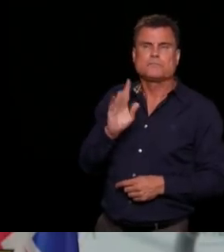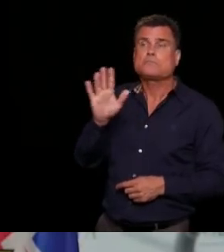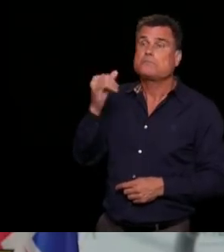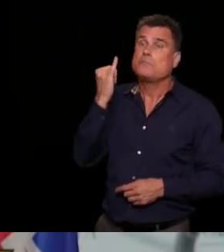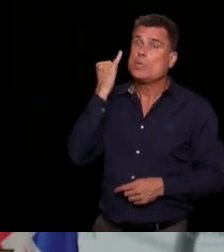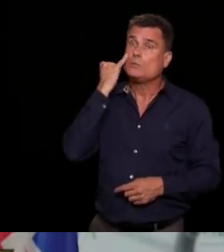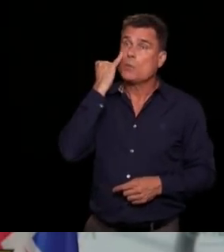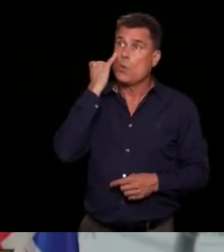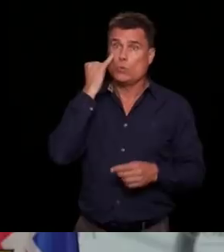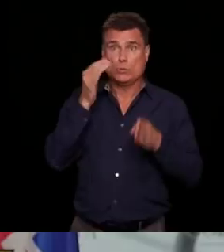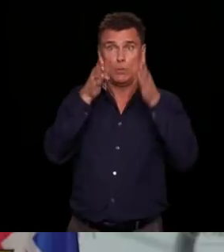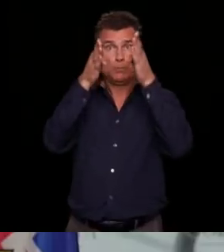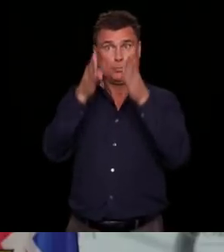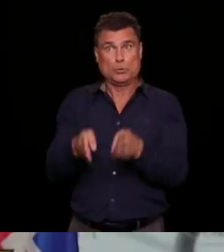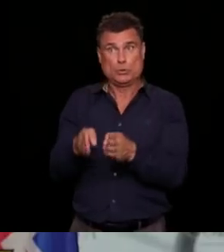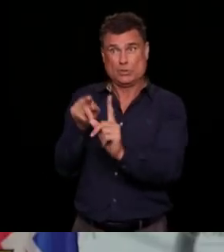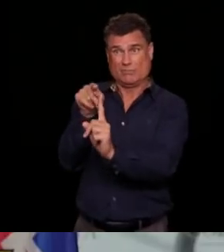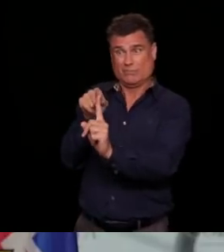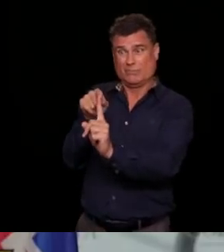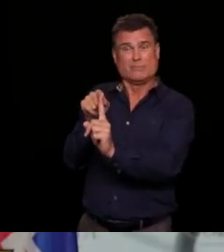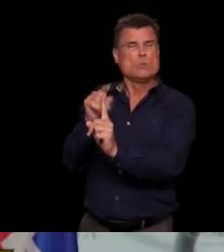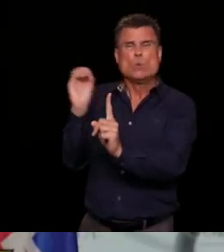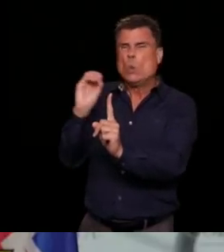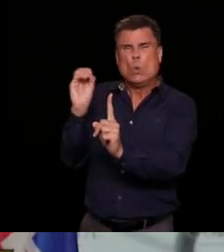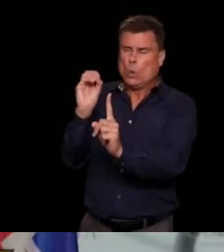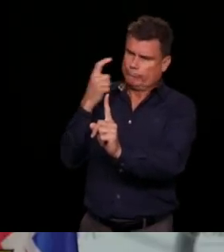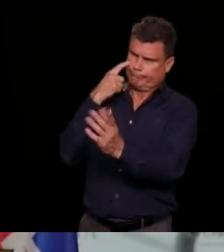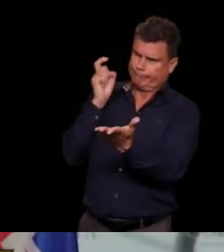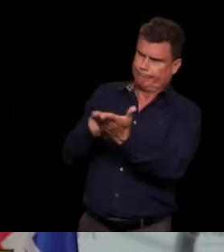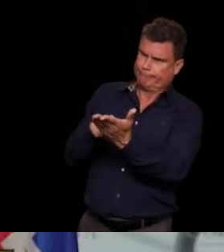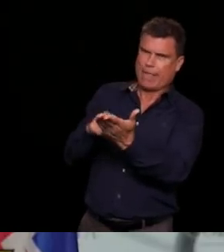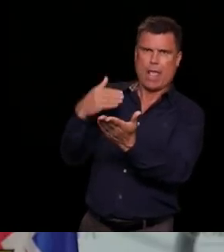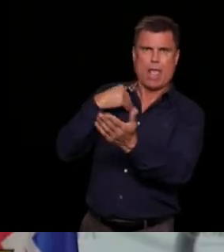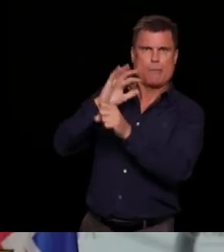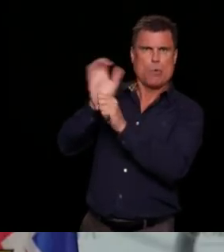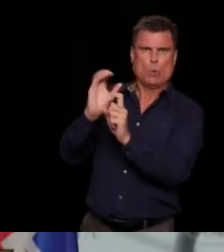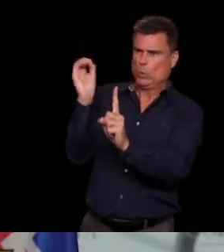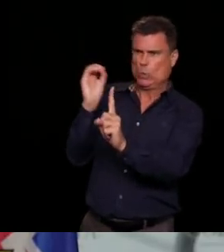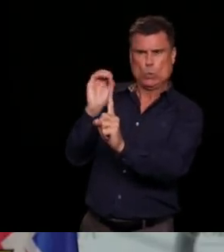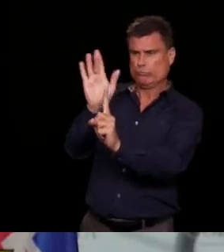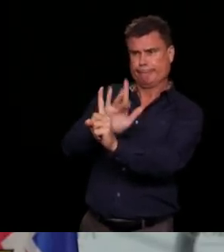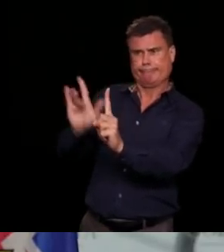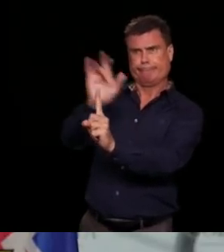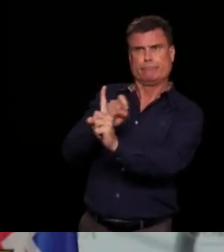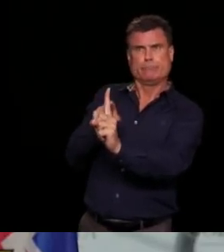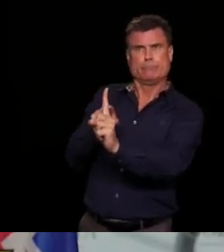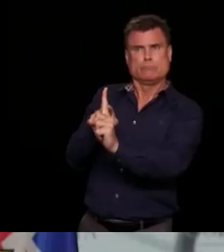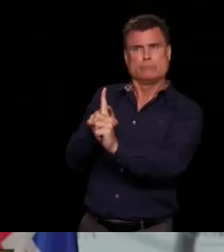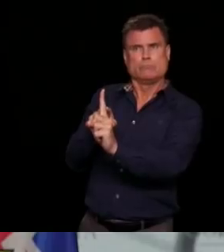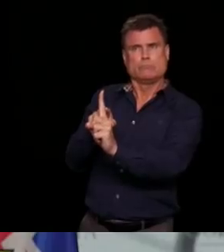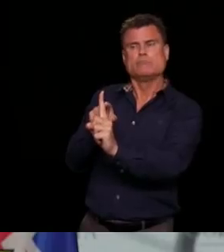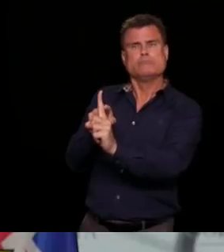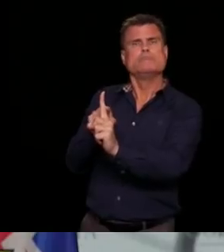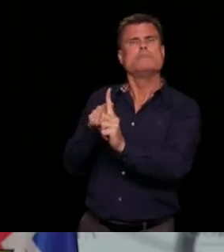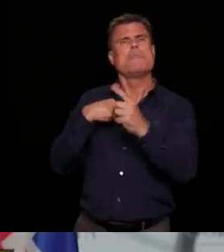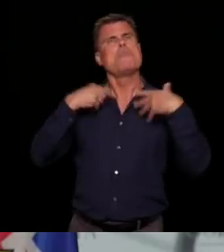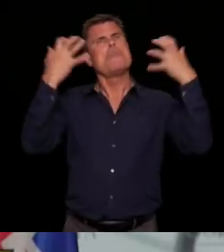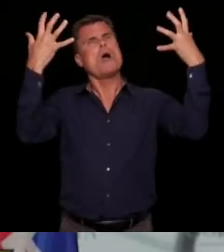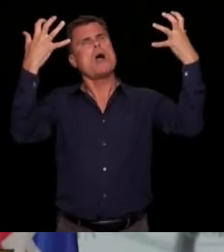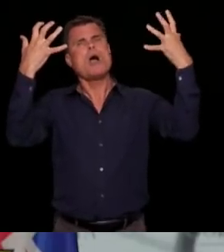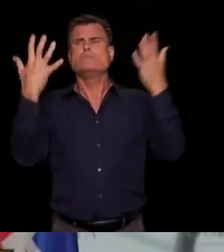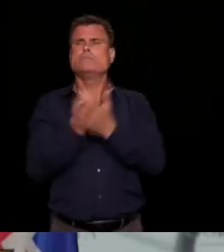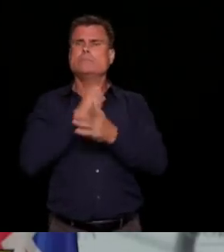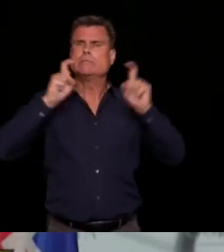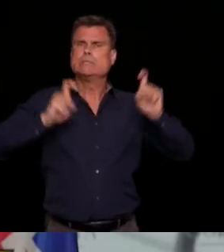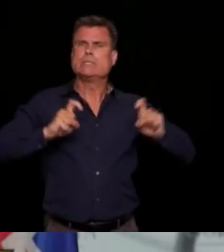testing for asymptomatic clients that come in. And I'm just wondering what your thoughts are on those. So in